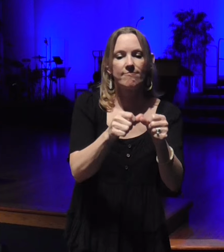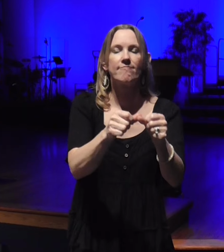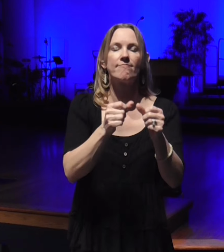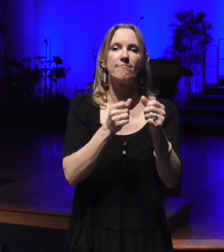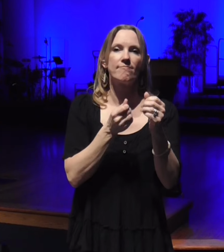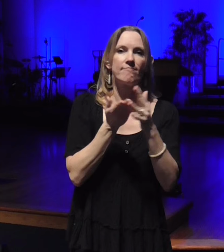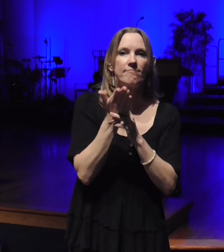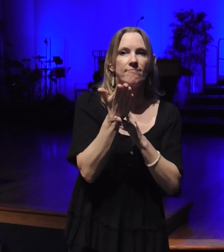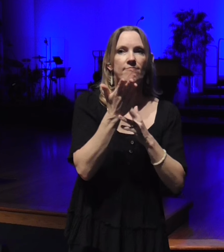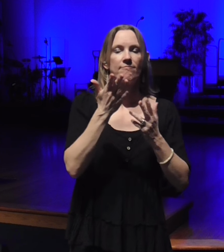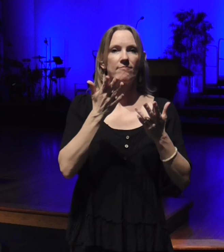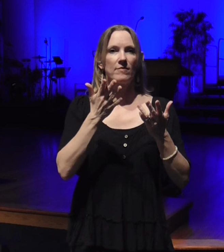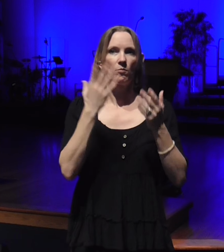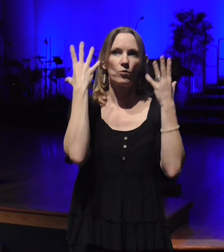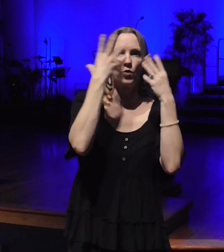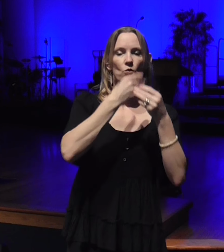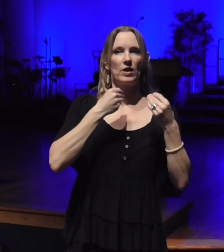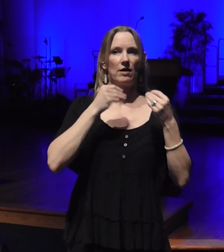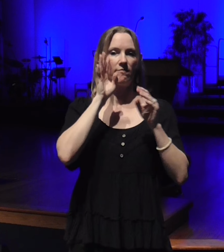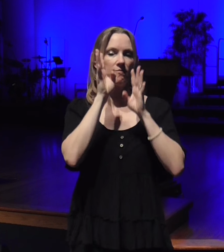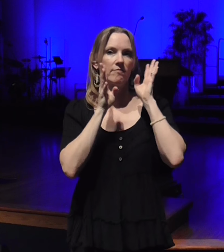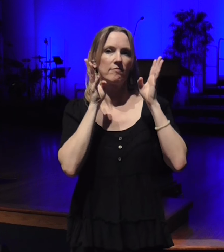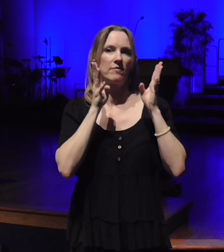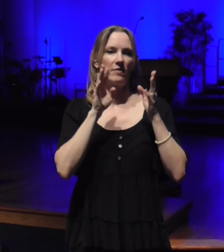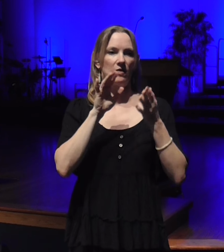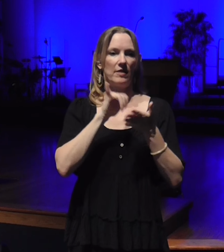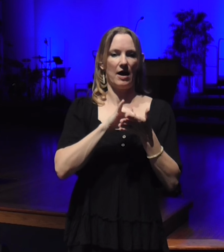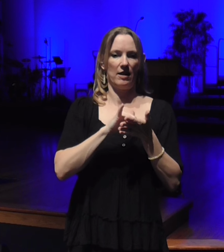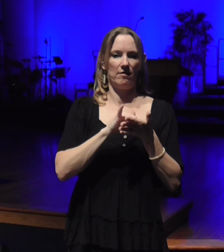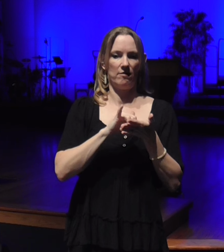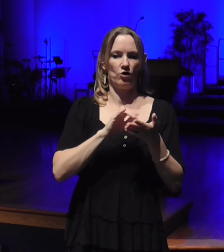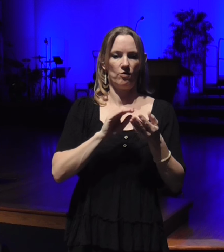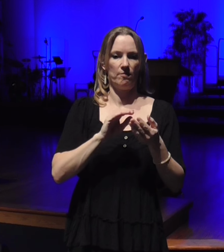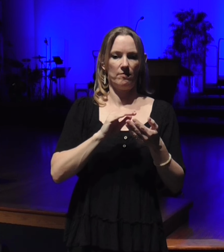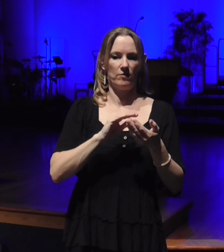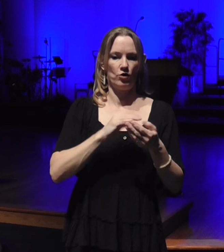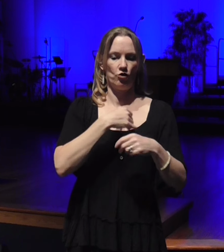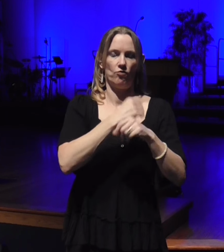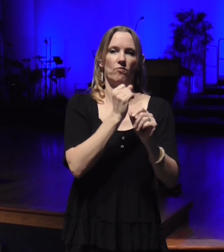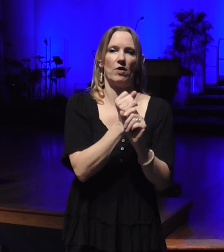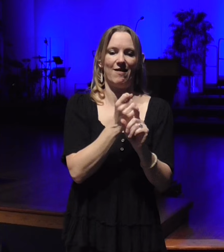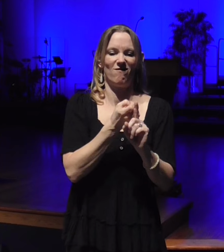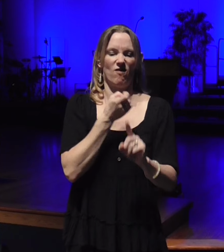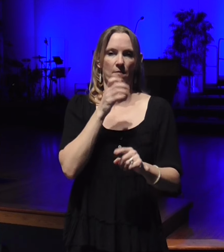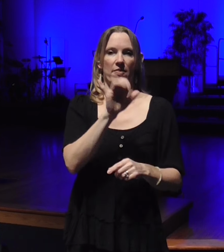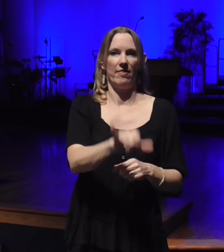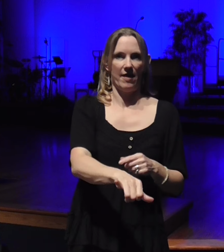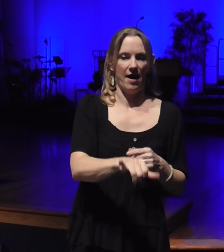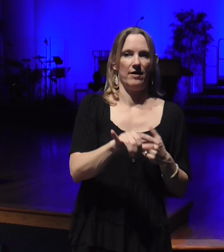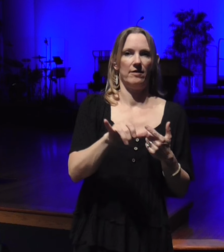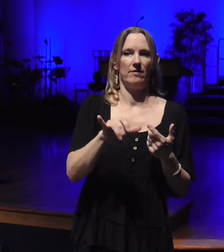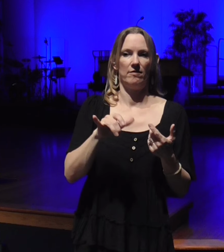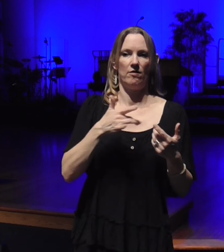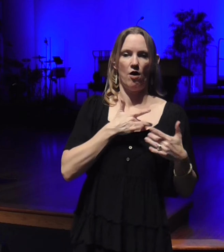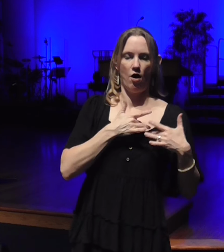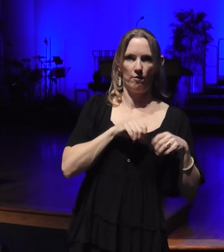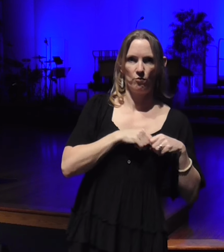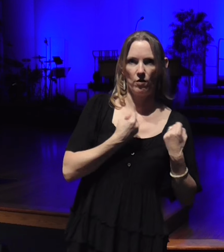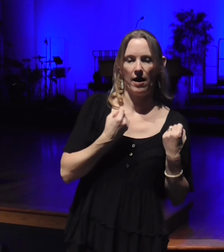and beauty that can come forth and flower through us, sometimes because of, sometimes in spite of